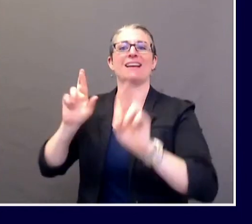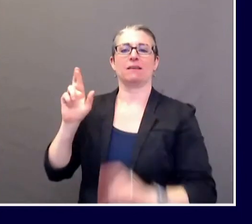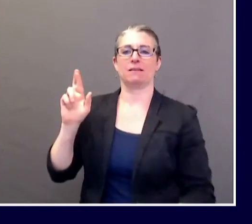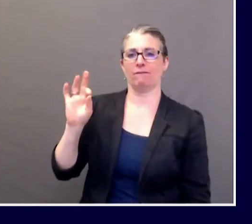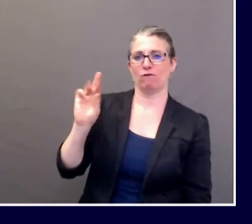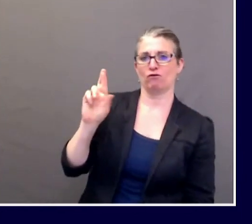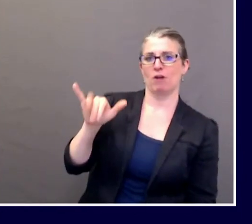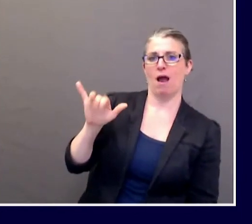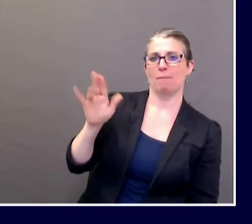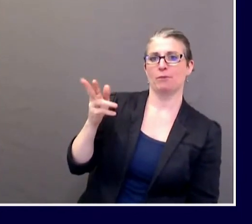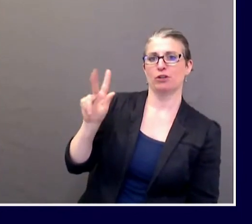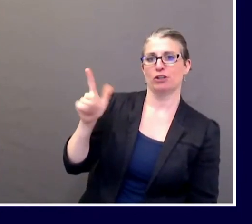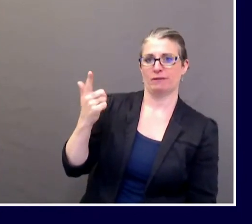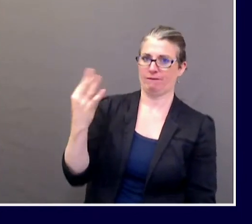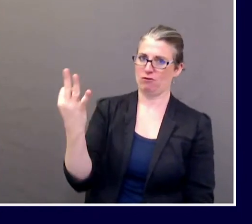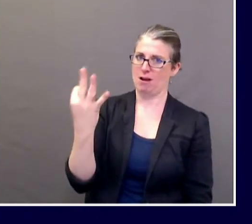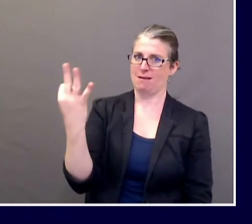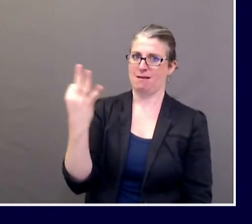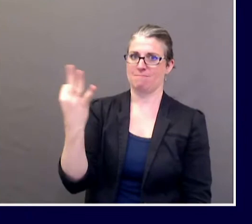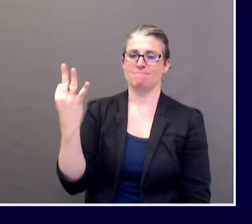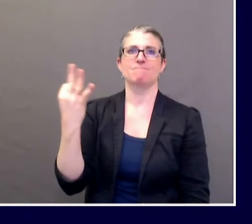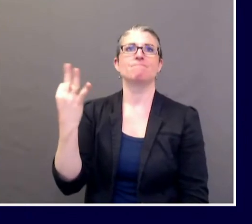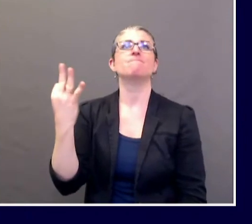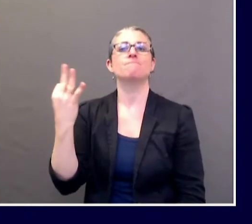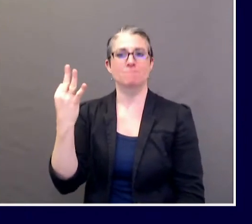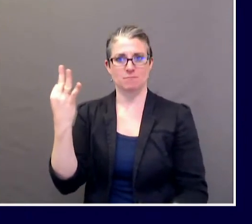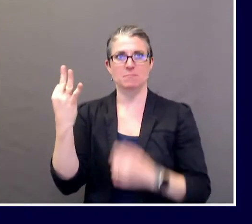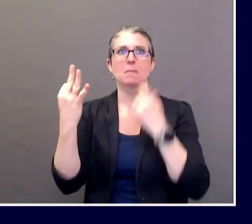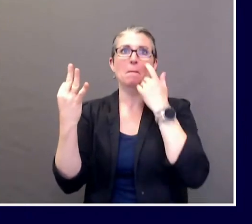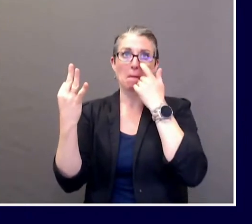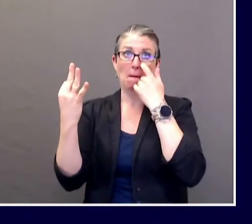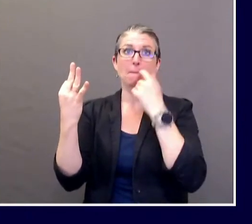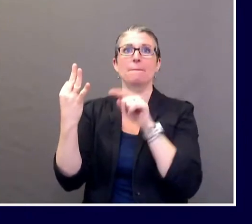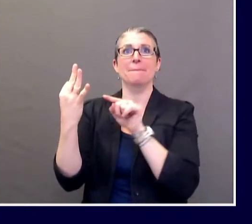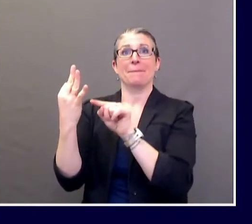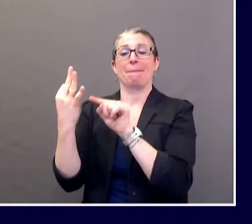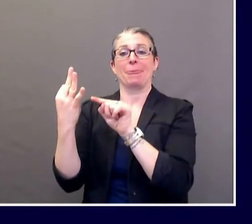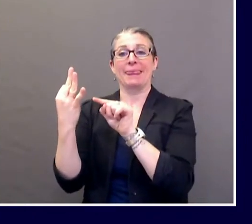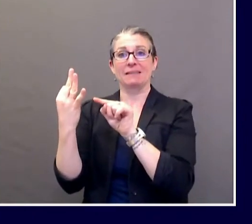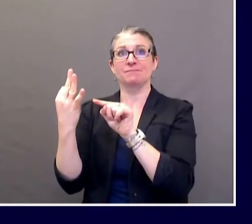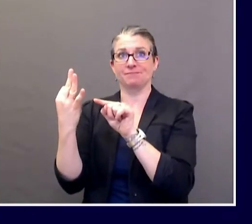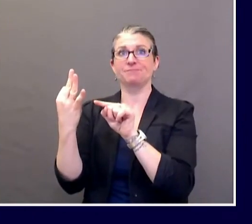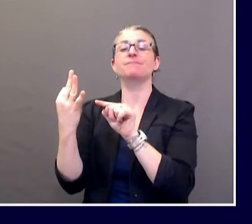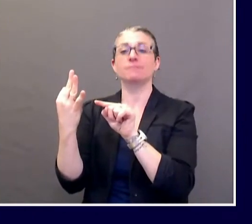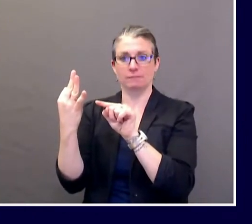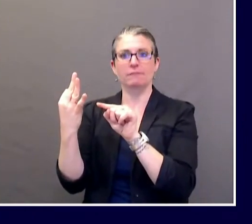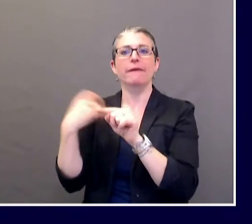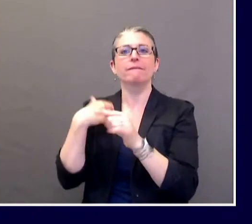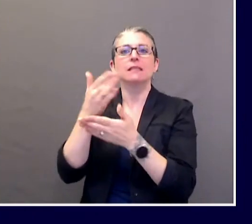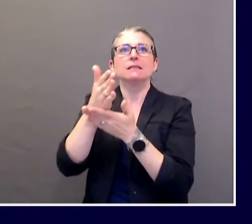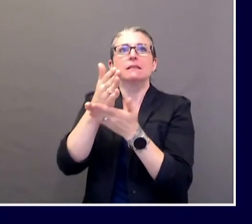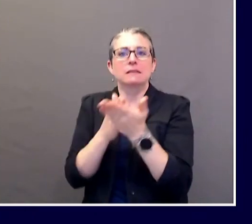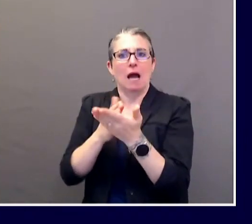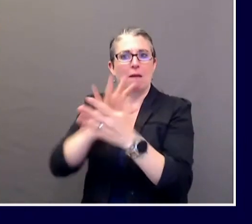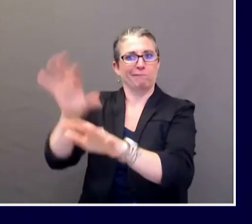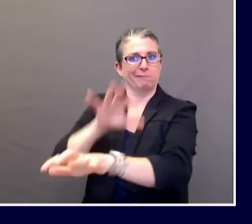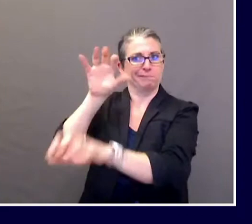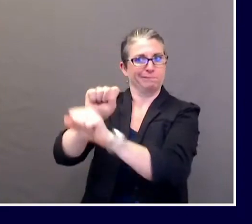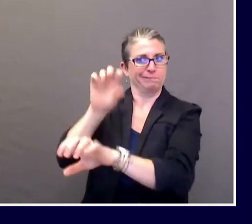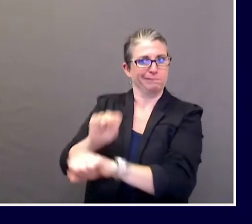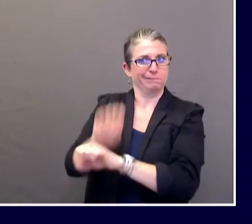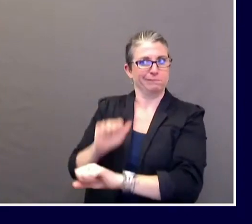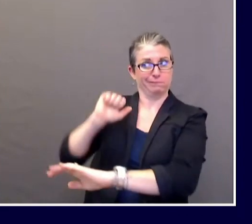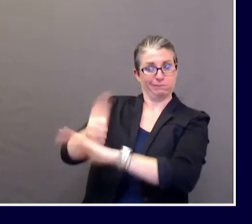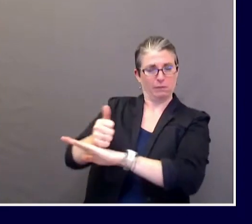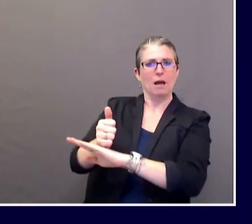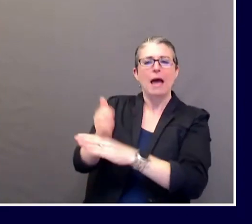but walk-in appointments in Freiburg will similarly be available and will be encouraged. I recommend